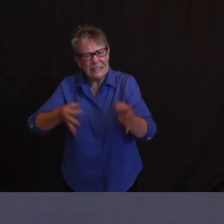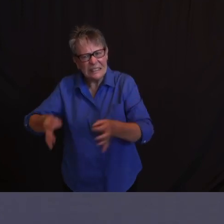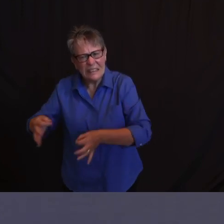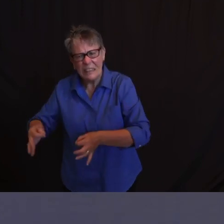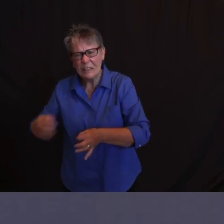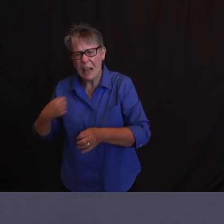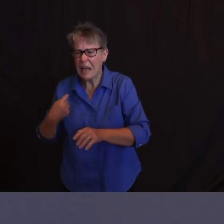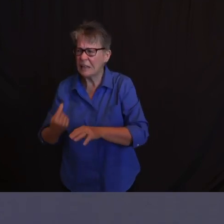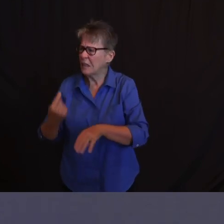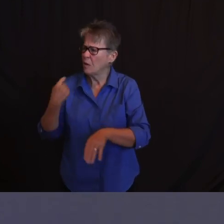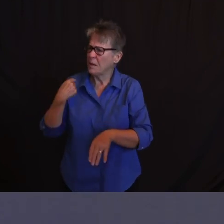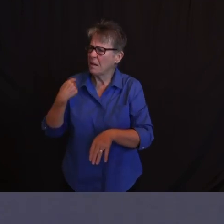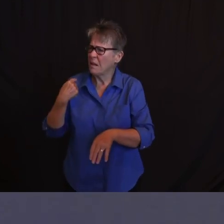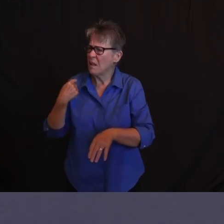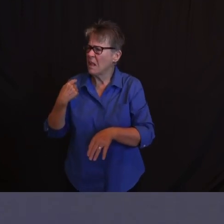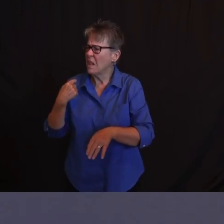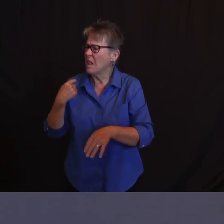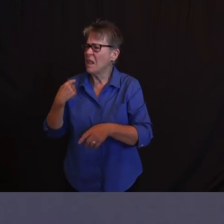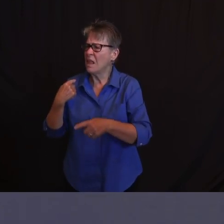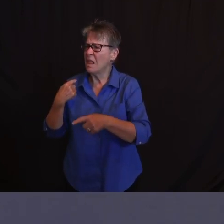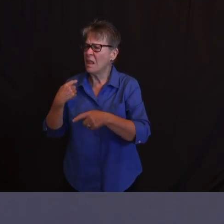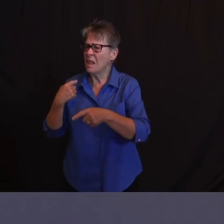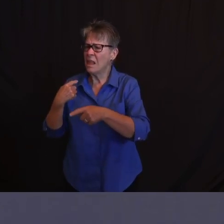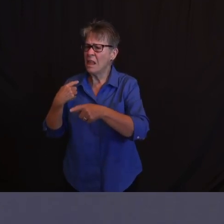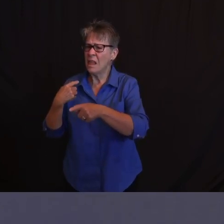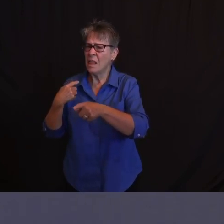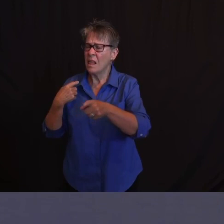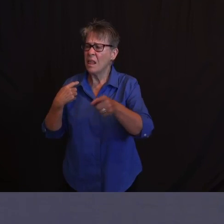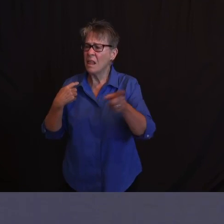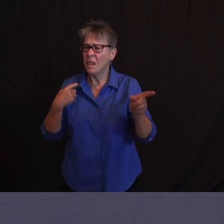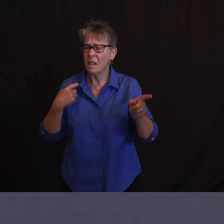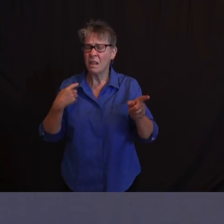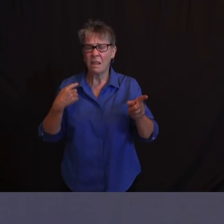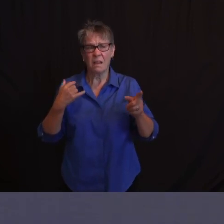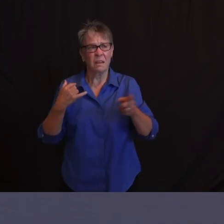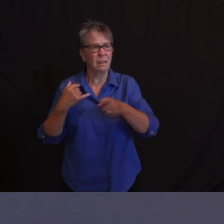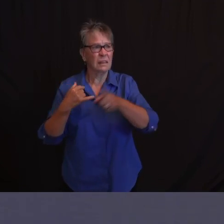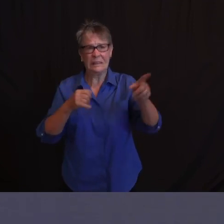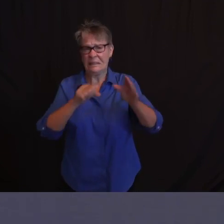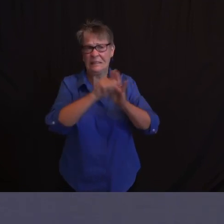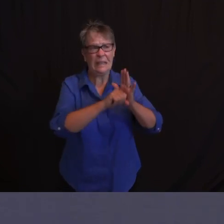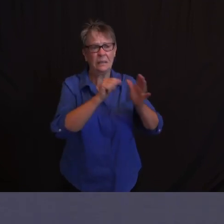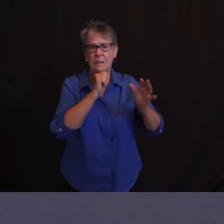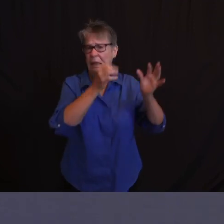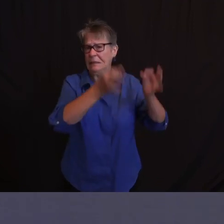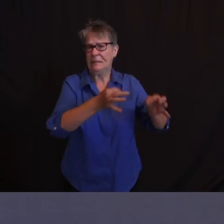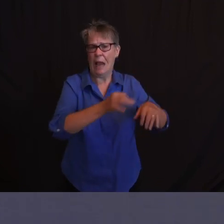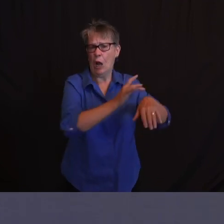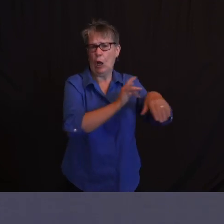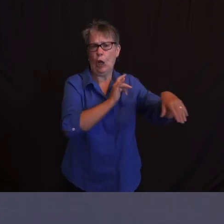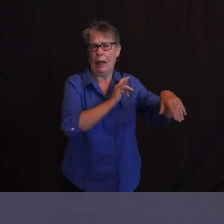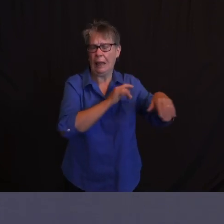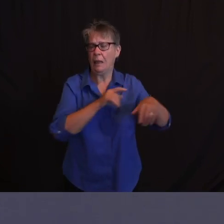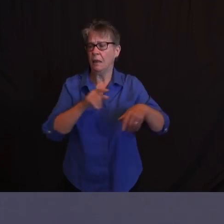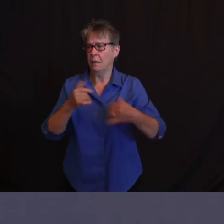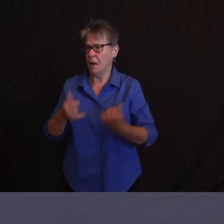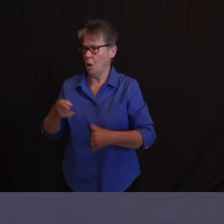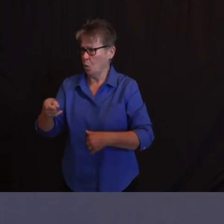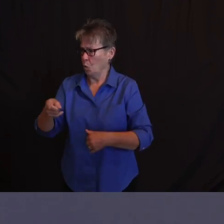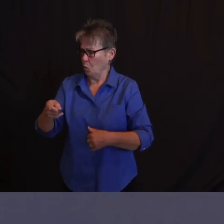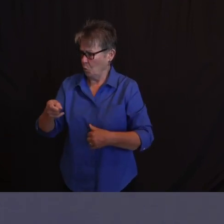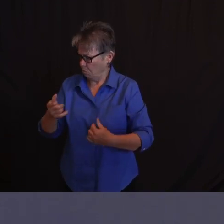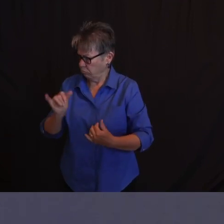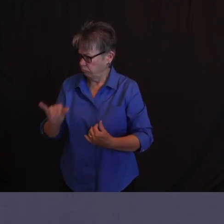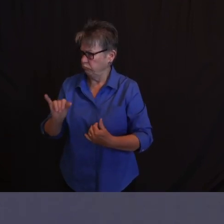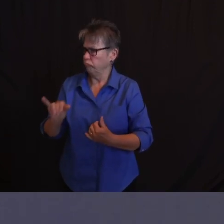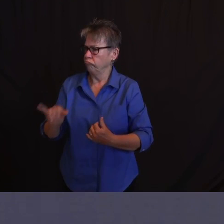earlier, do you feel any solace at all in that you've made the right decisions up to this point? And as you look at the calendar, we're really only